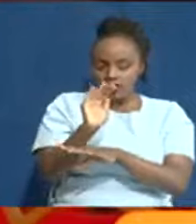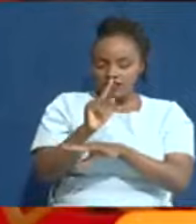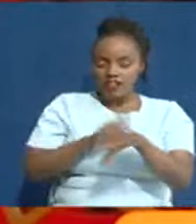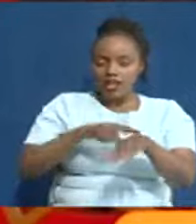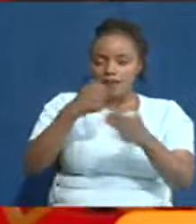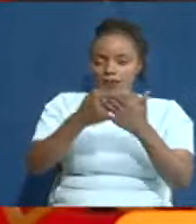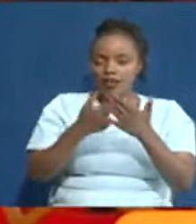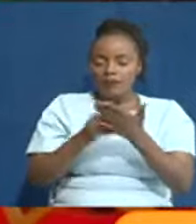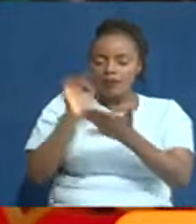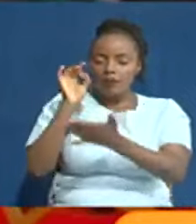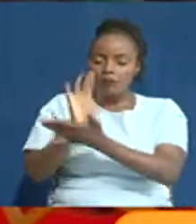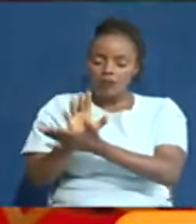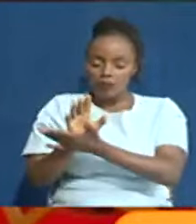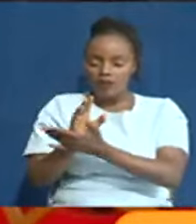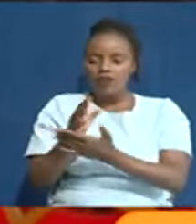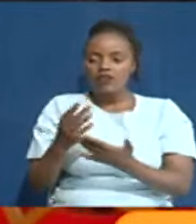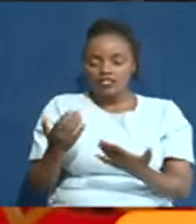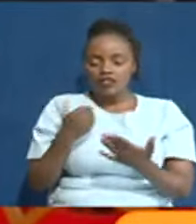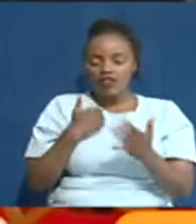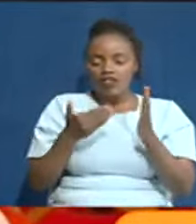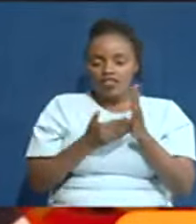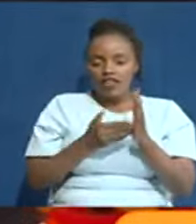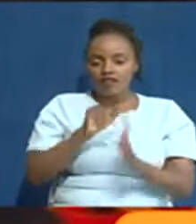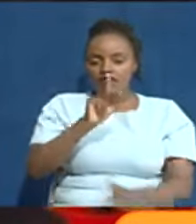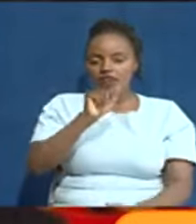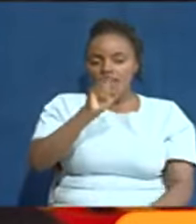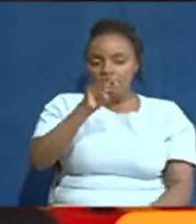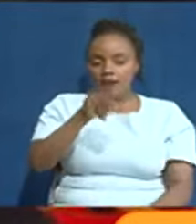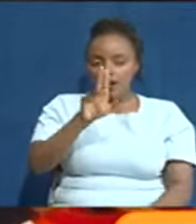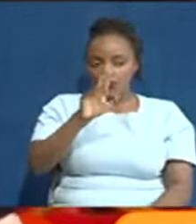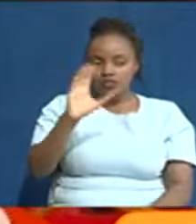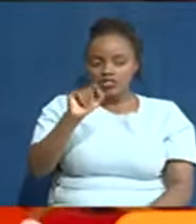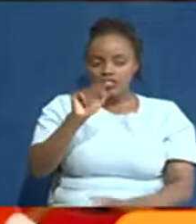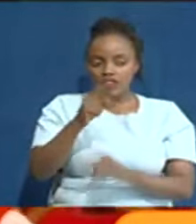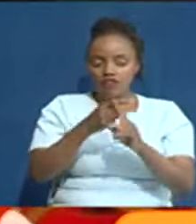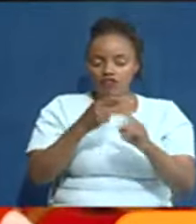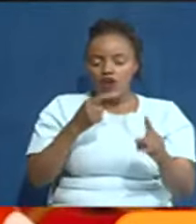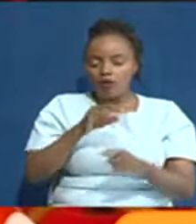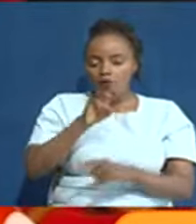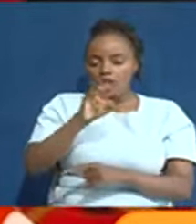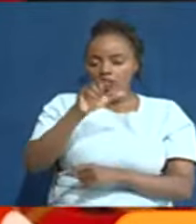to impeach him rages on. Kamau Mwangi, Citizen TV, Mwiga, Nyeri County.